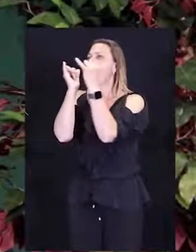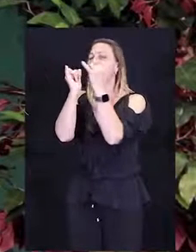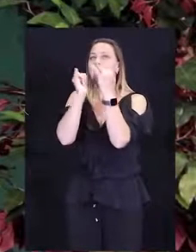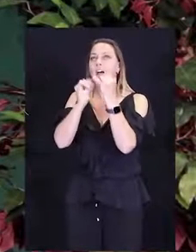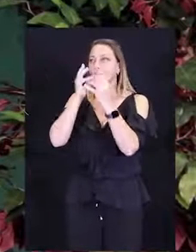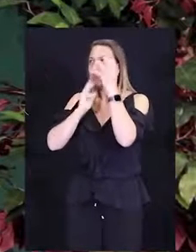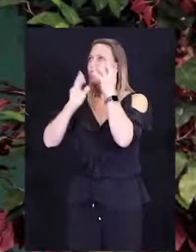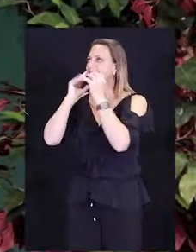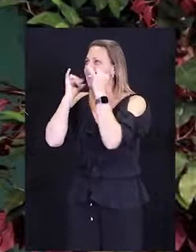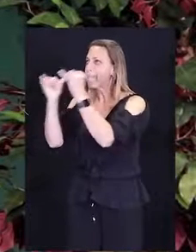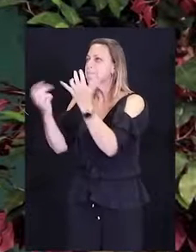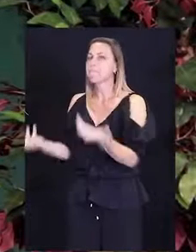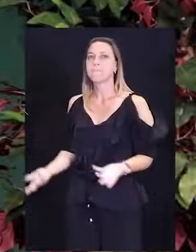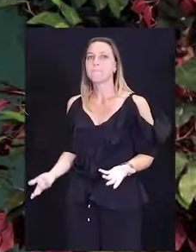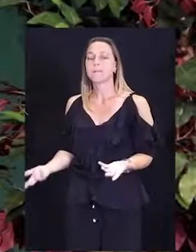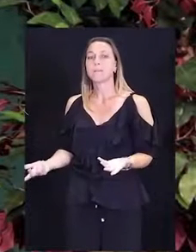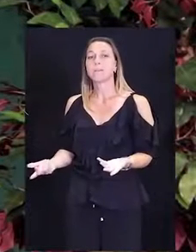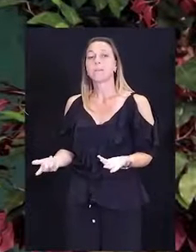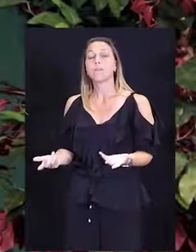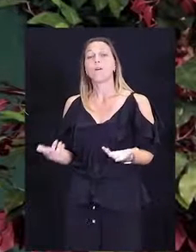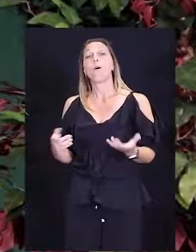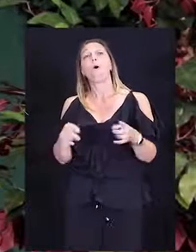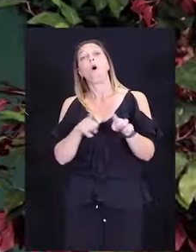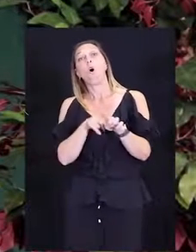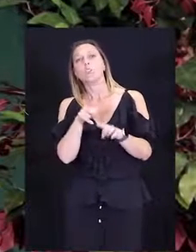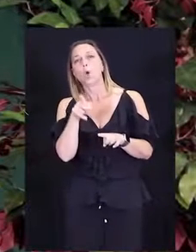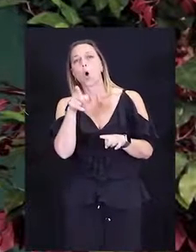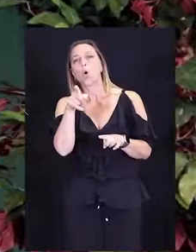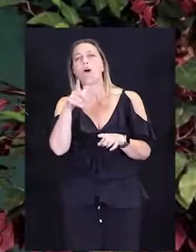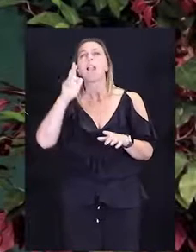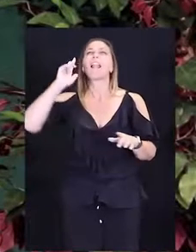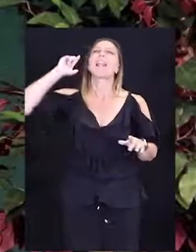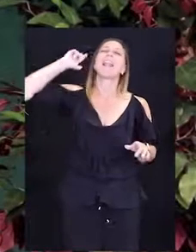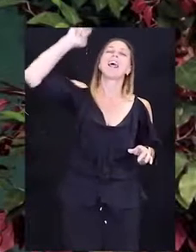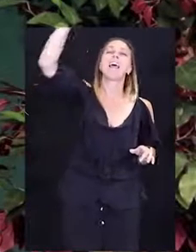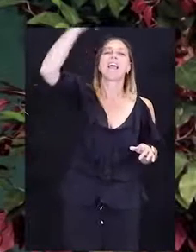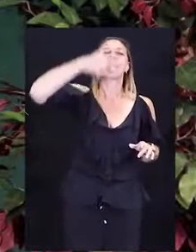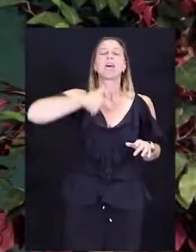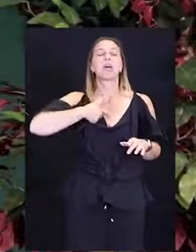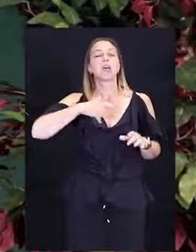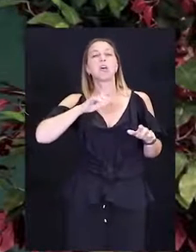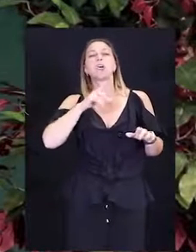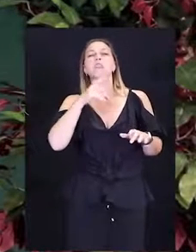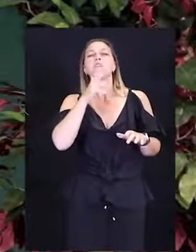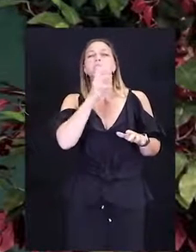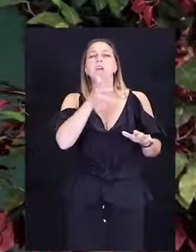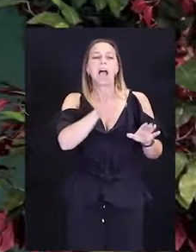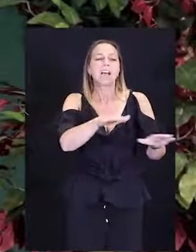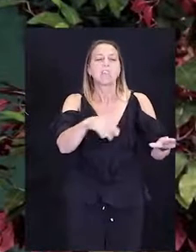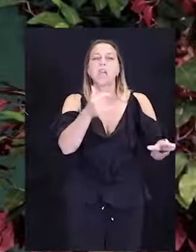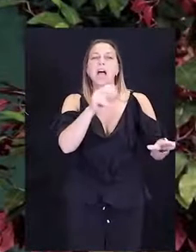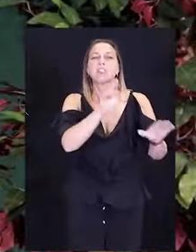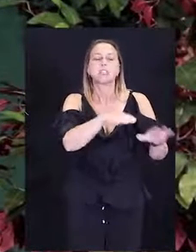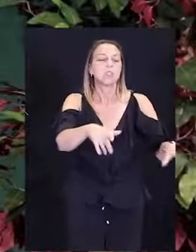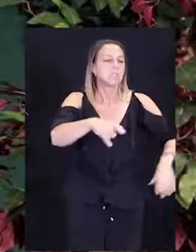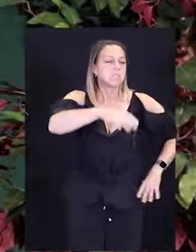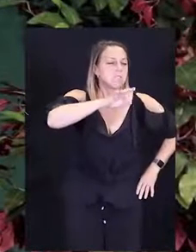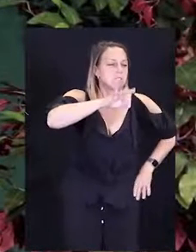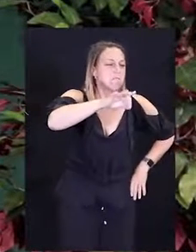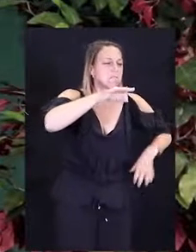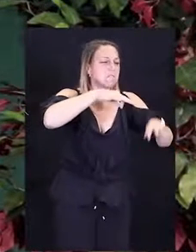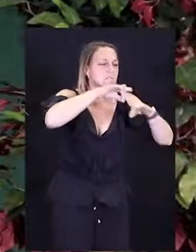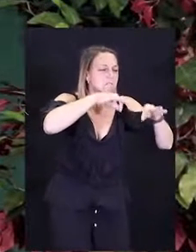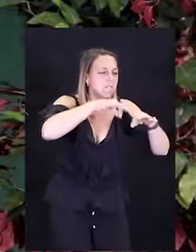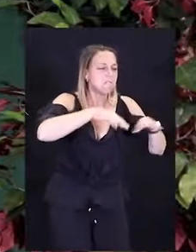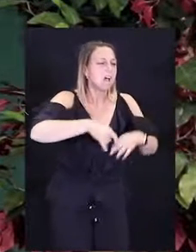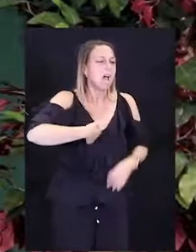people. You also have a great guilt-ridden story to tell your kids and your grandkids.